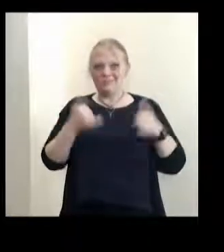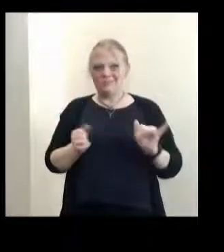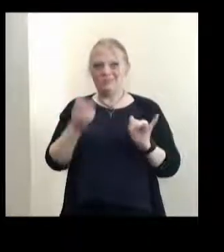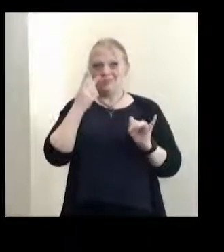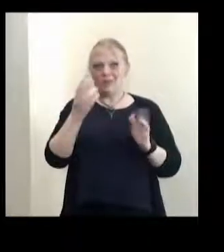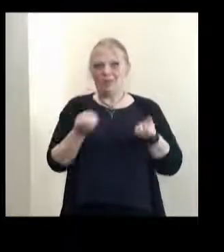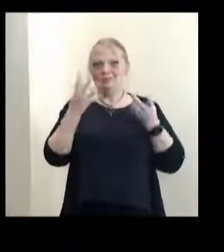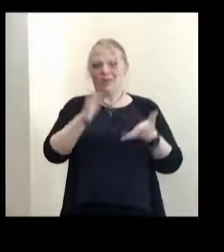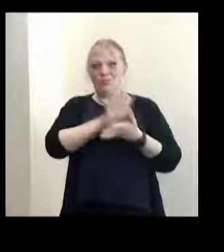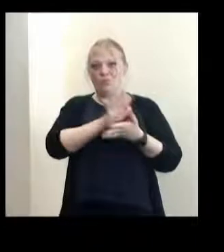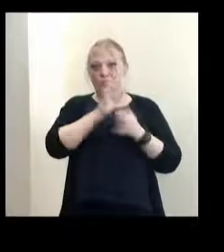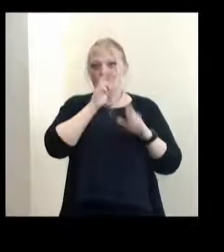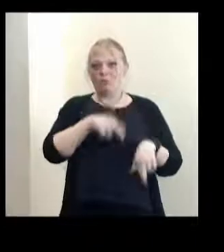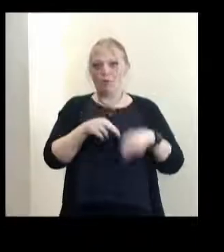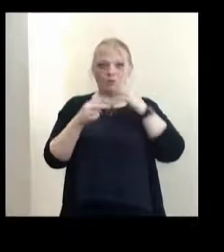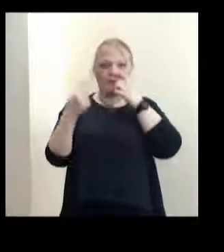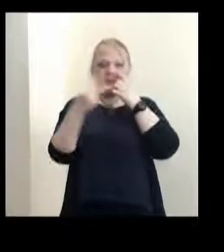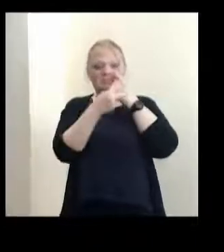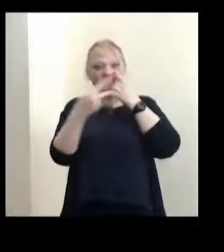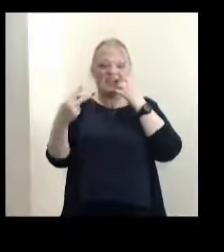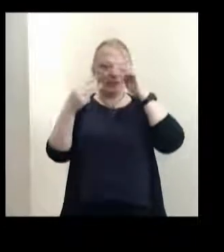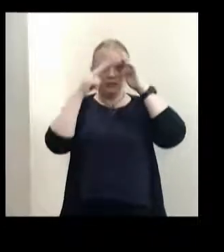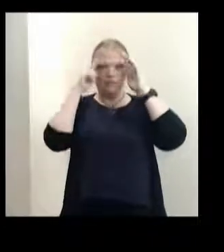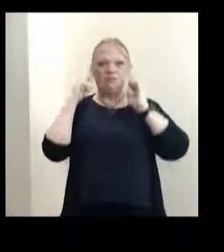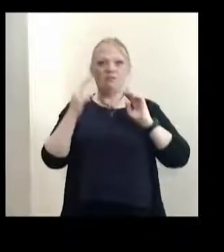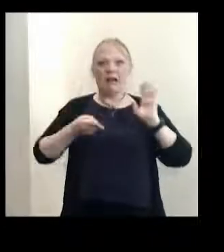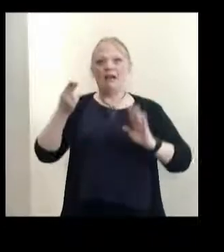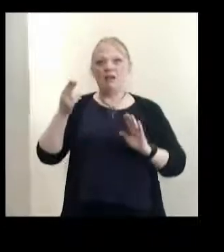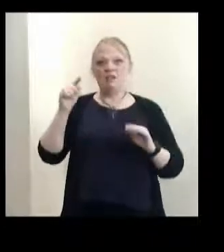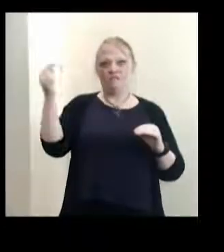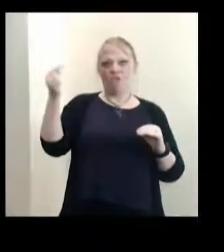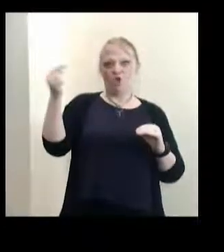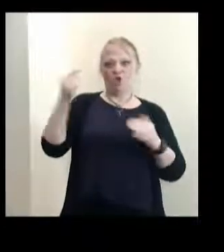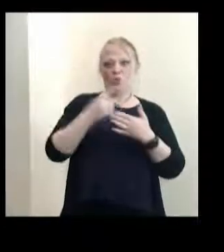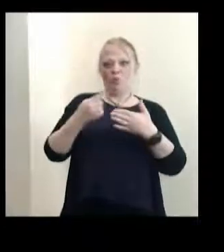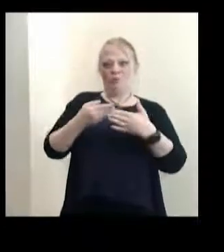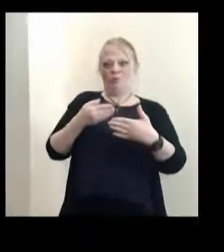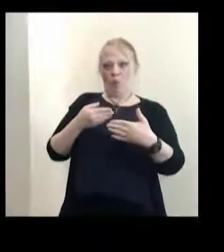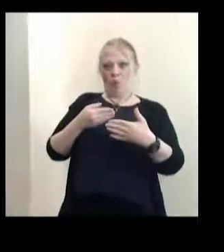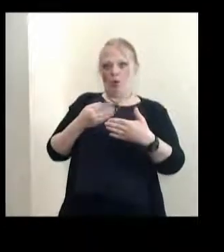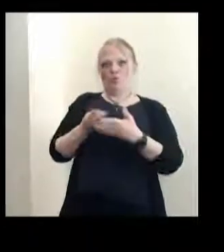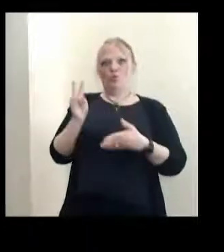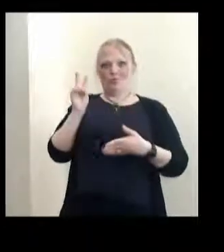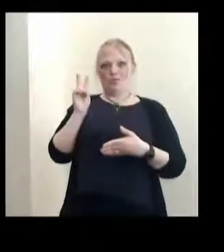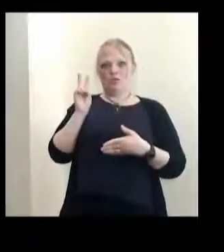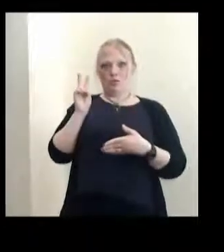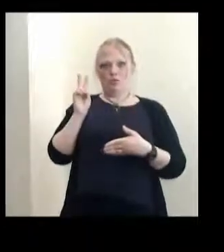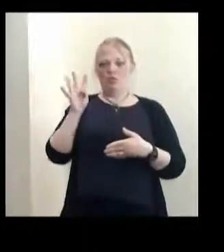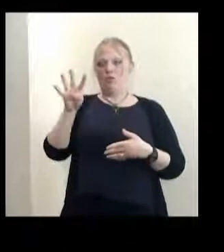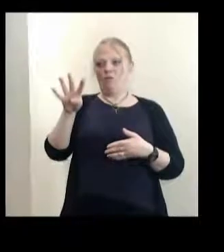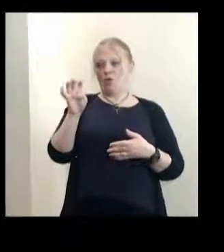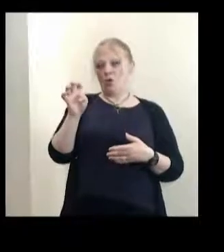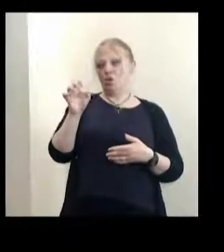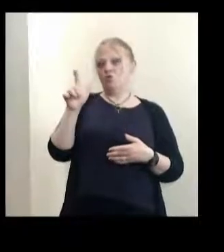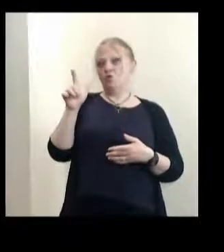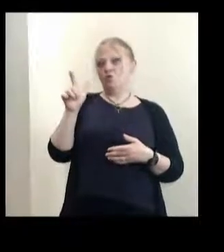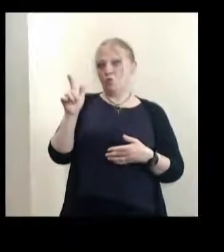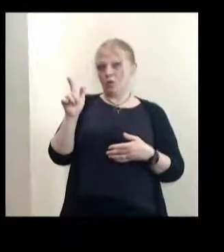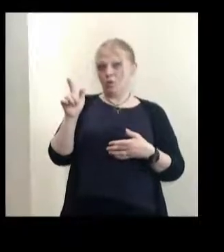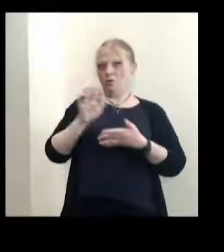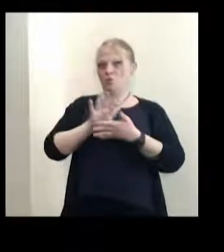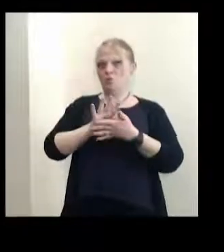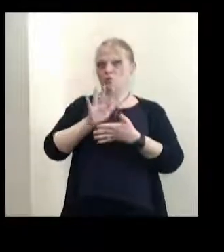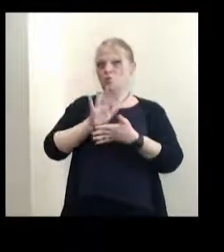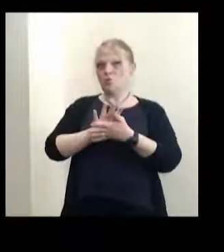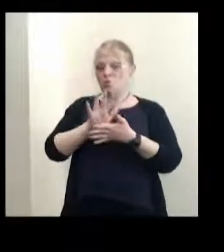reports, actually the second highest number, where the first highest was the week before. So we had 421